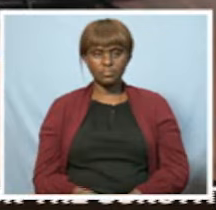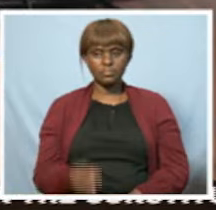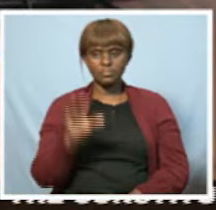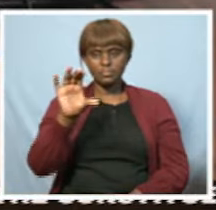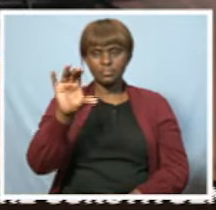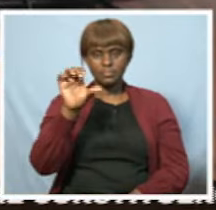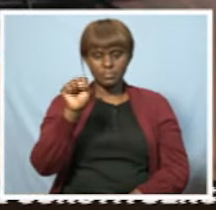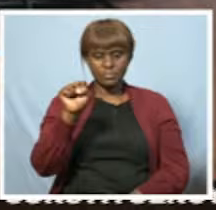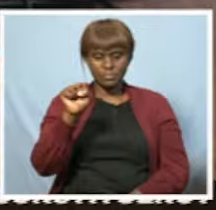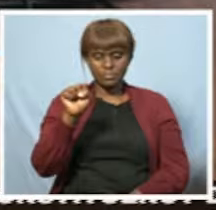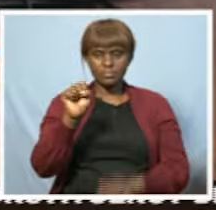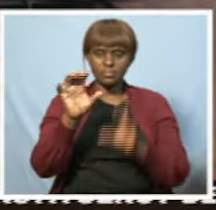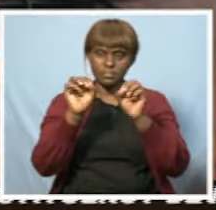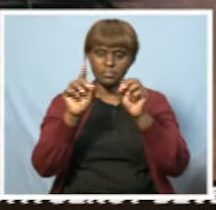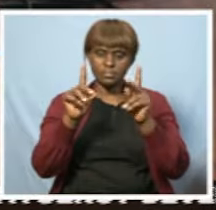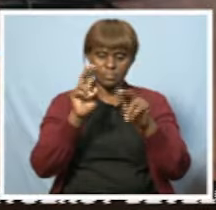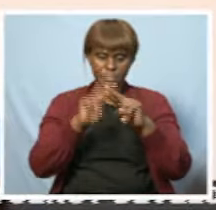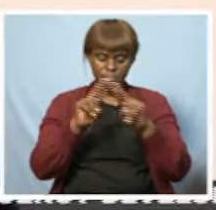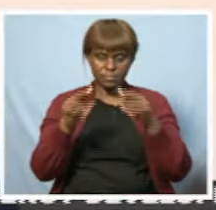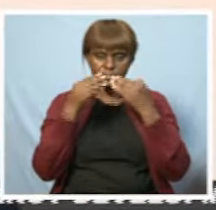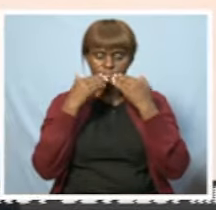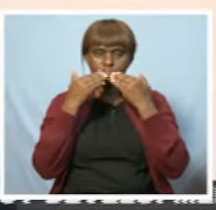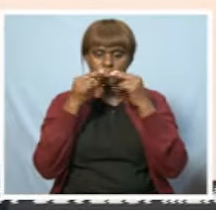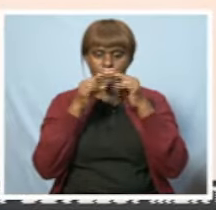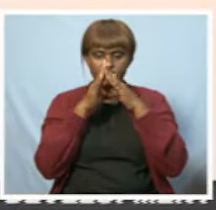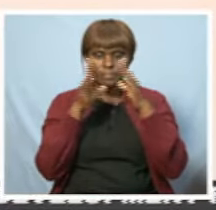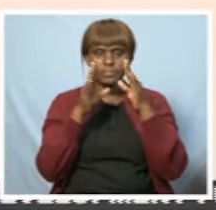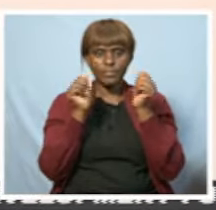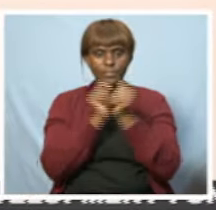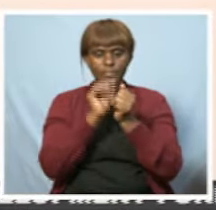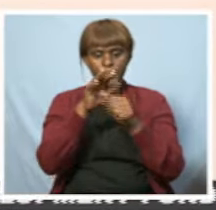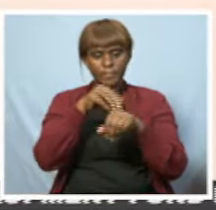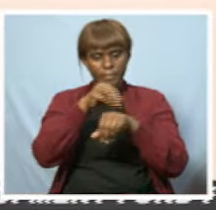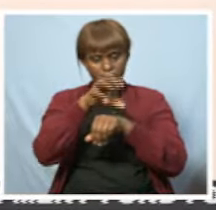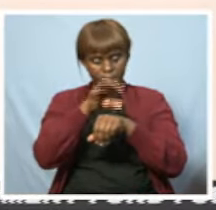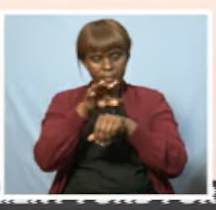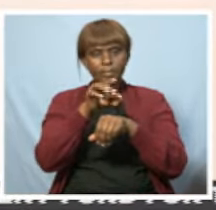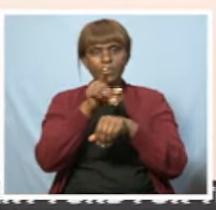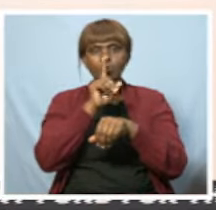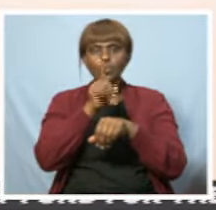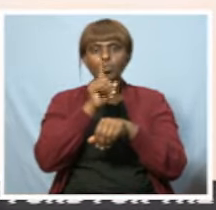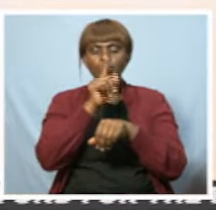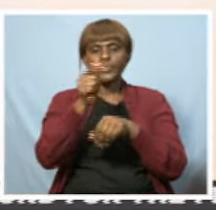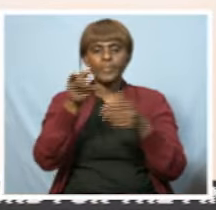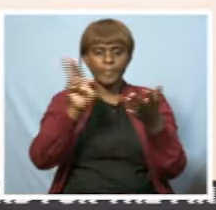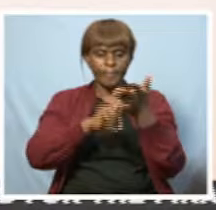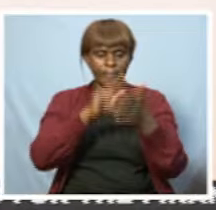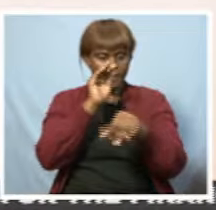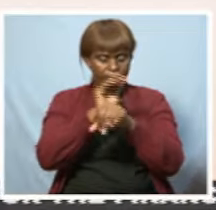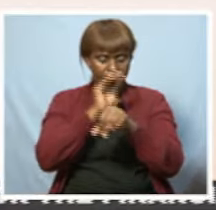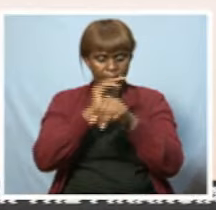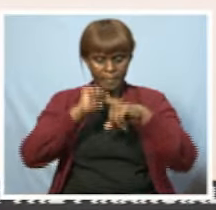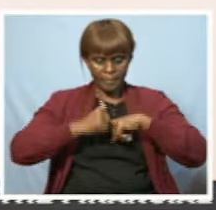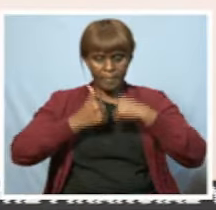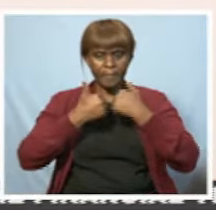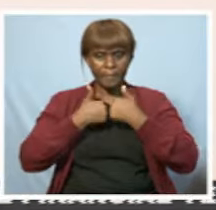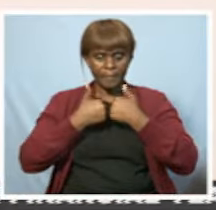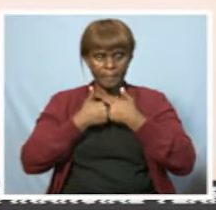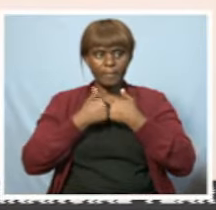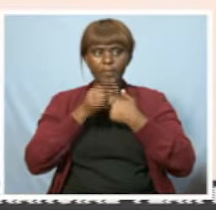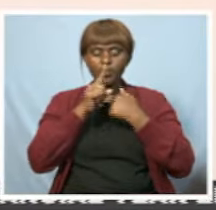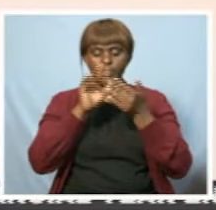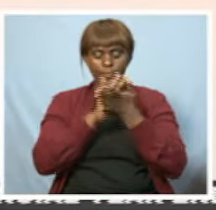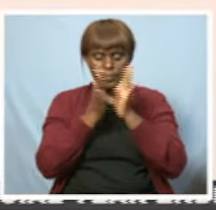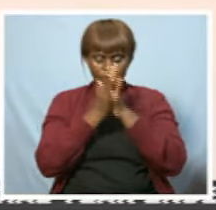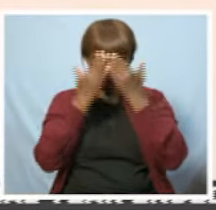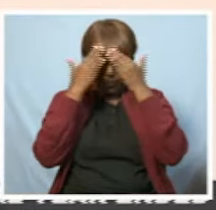Yes. Okay, Chair, thank you very much. I think with the guidance that you have really emphasized, we have really realized